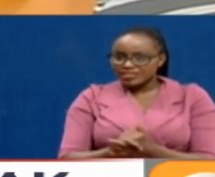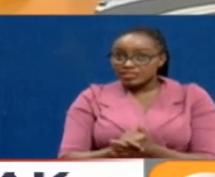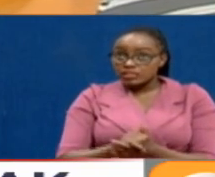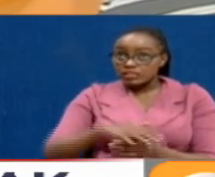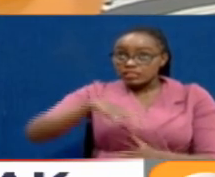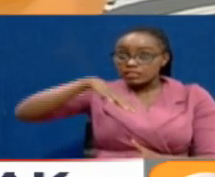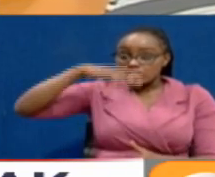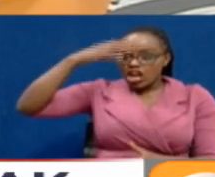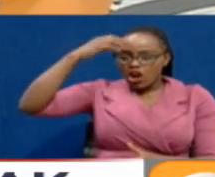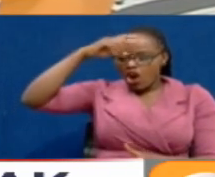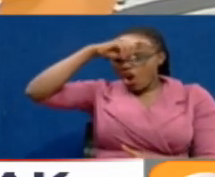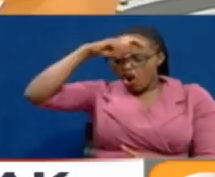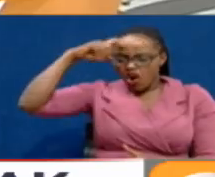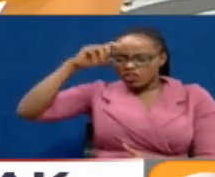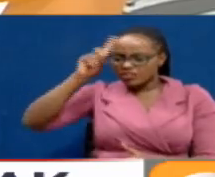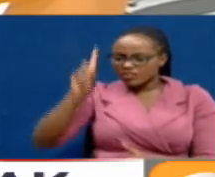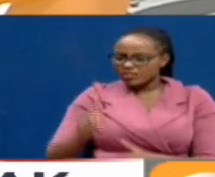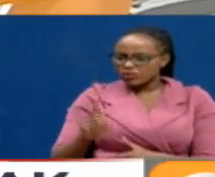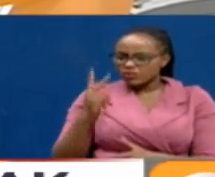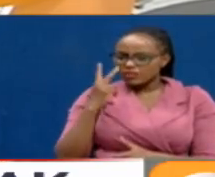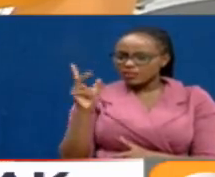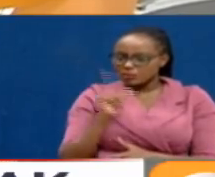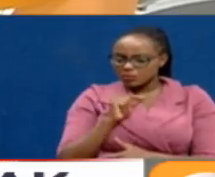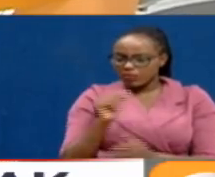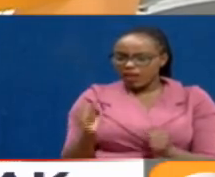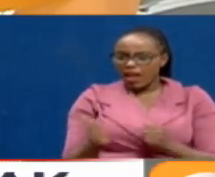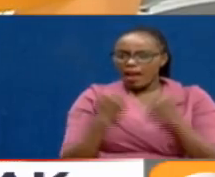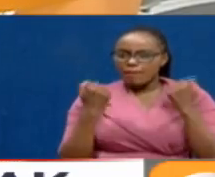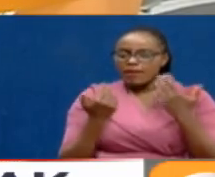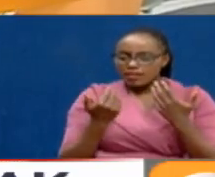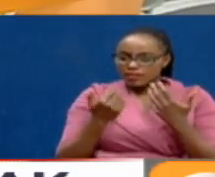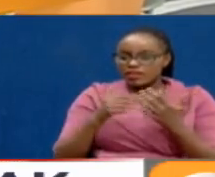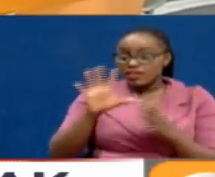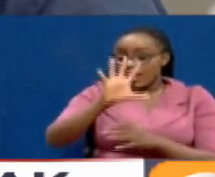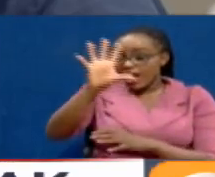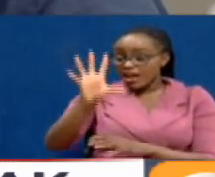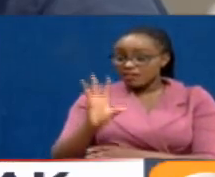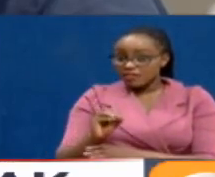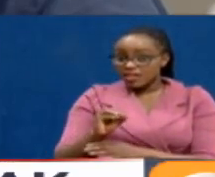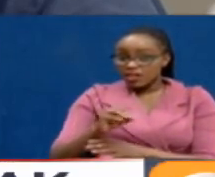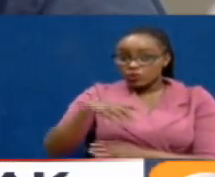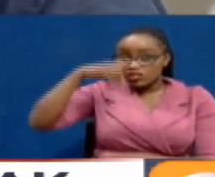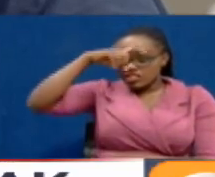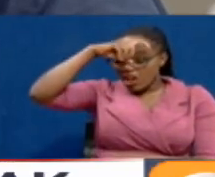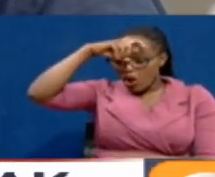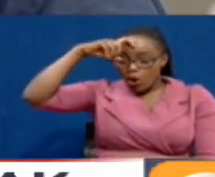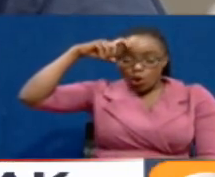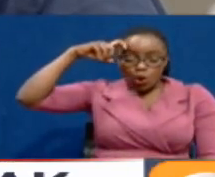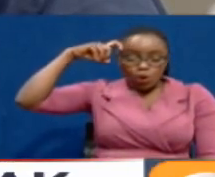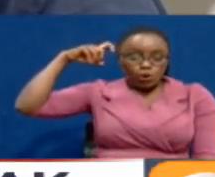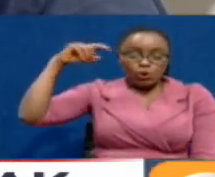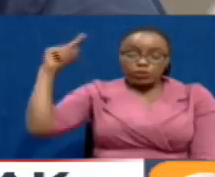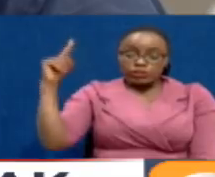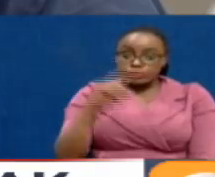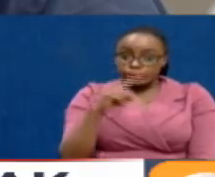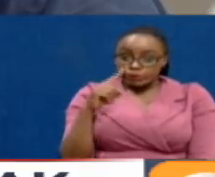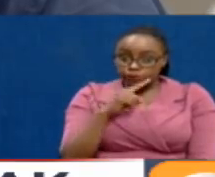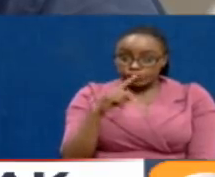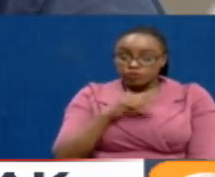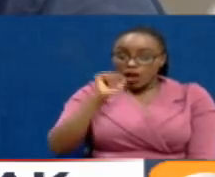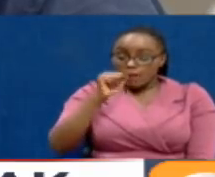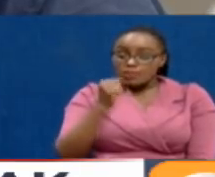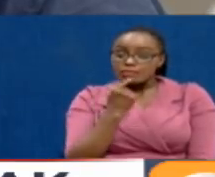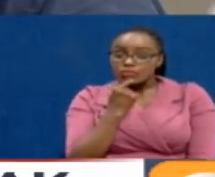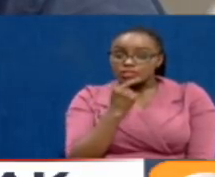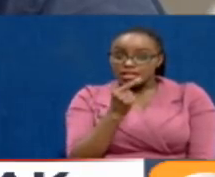Yes, it could, because we've seen infections occurring in tropical Africa, which is fairly hot right now. So we can say from